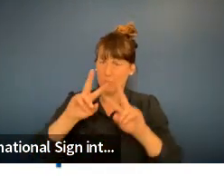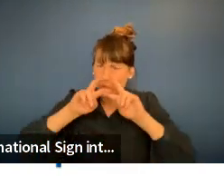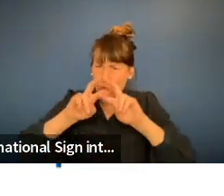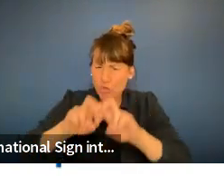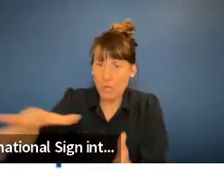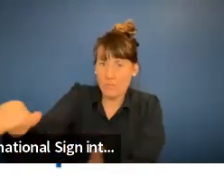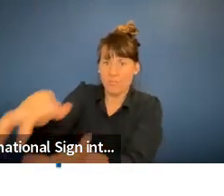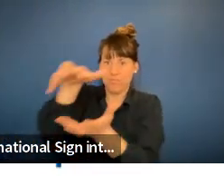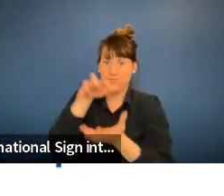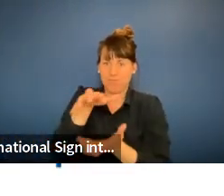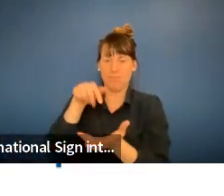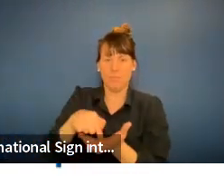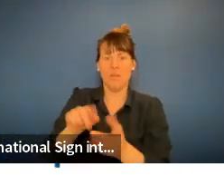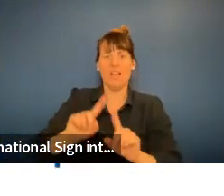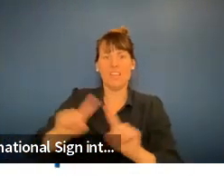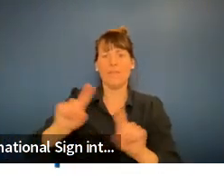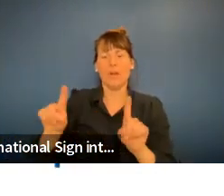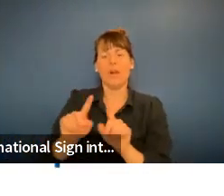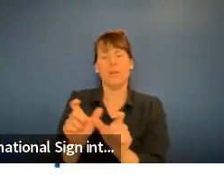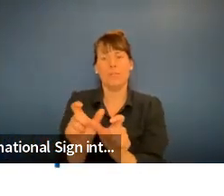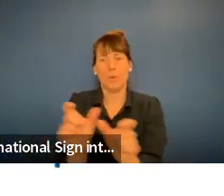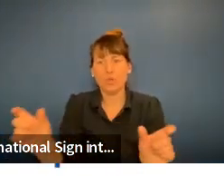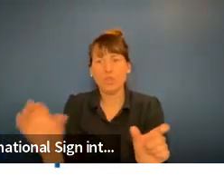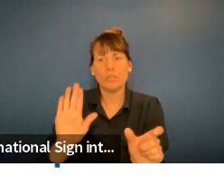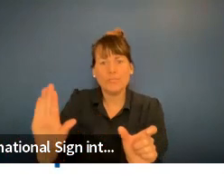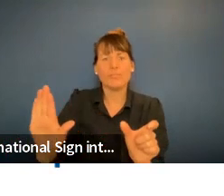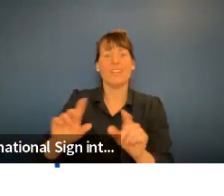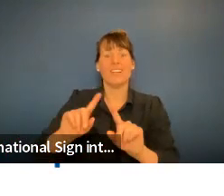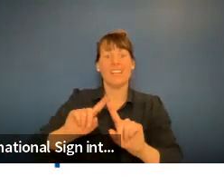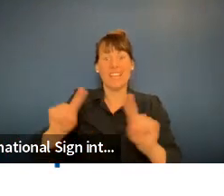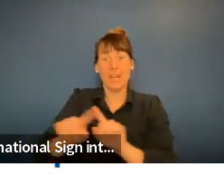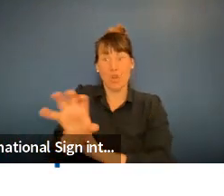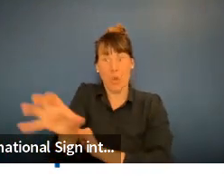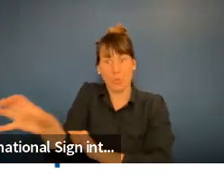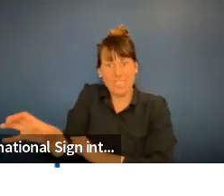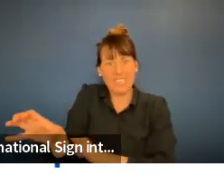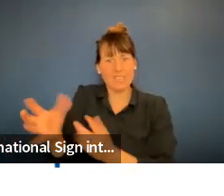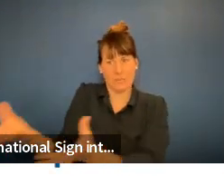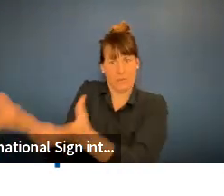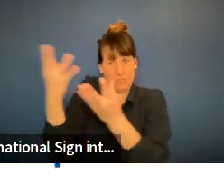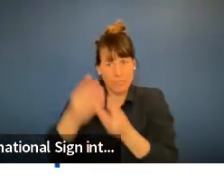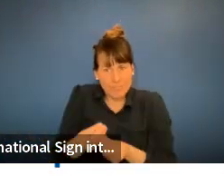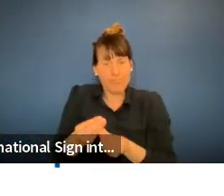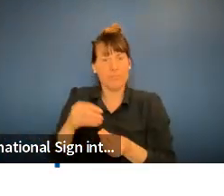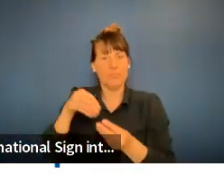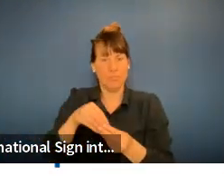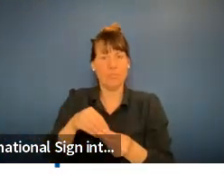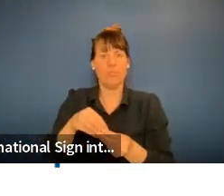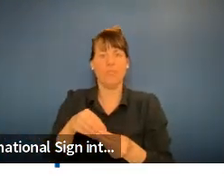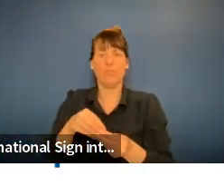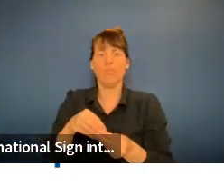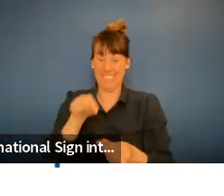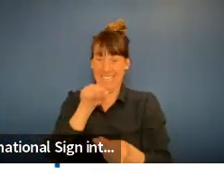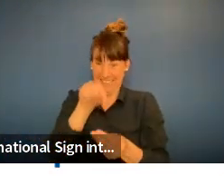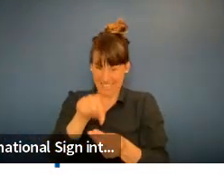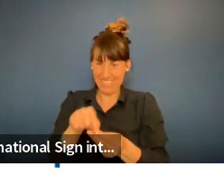Based on that evidence, we gather different stakeholders, and through a consensus building process, we try to develop a national